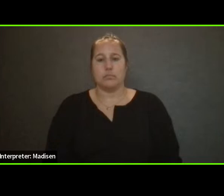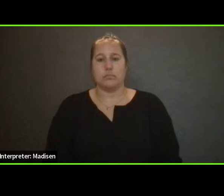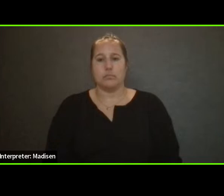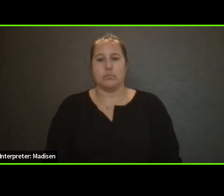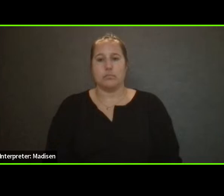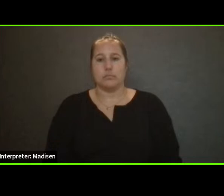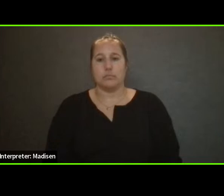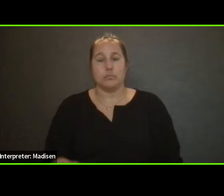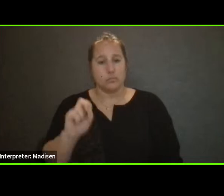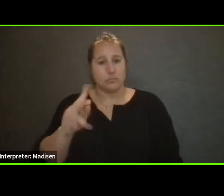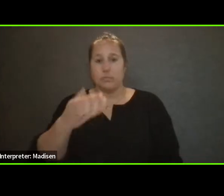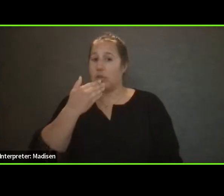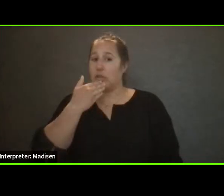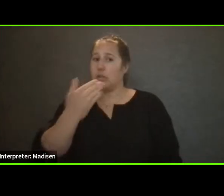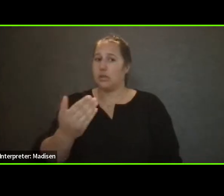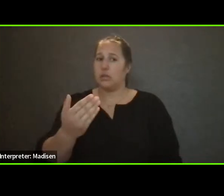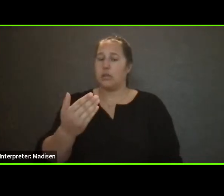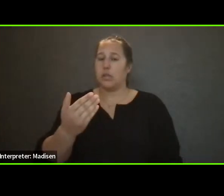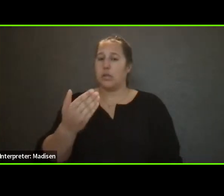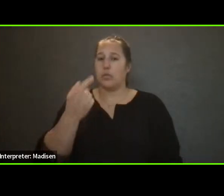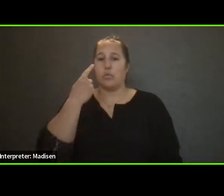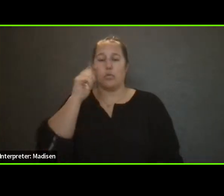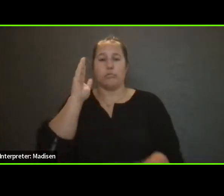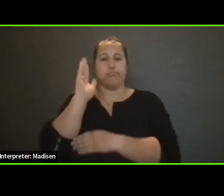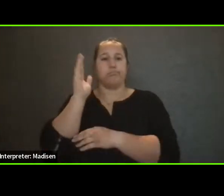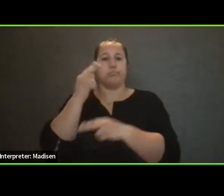Okay, thanks for keeping it brief.